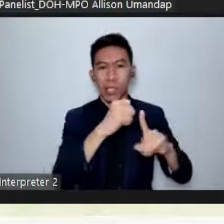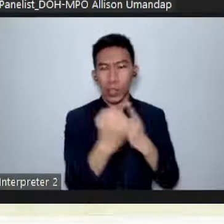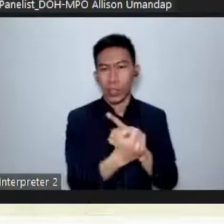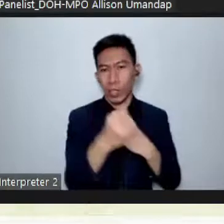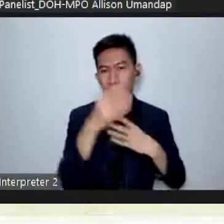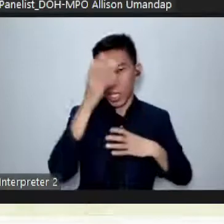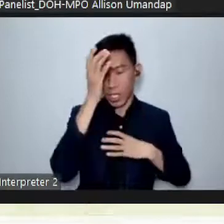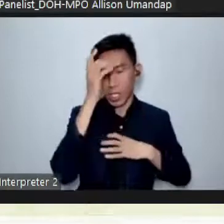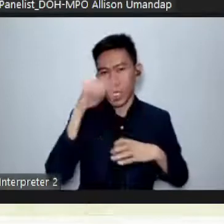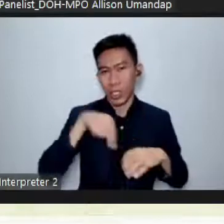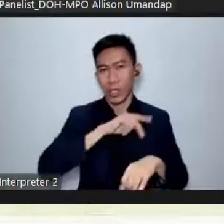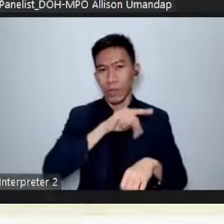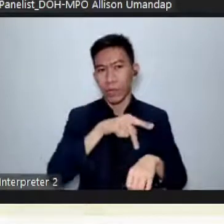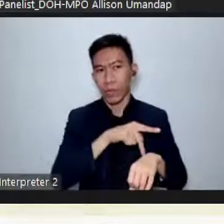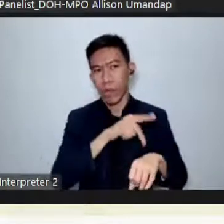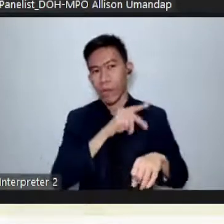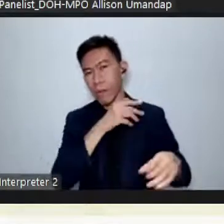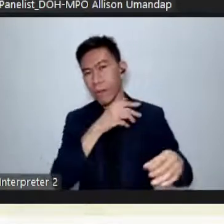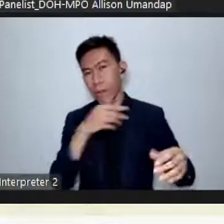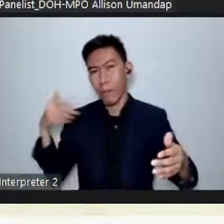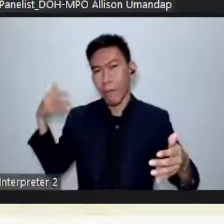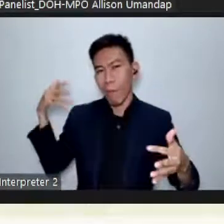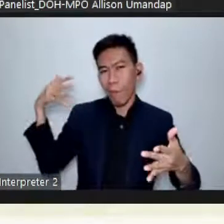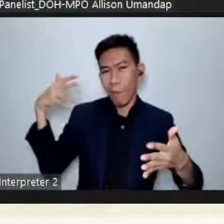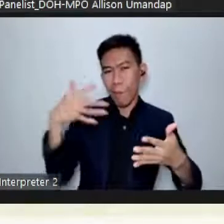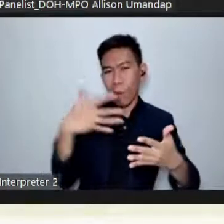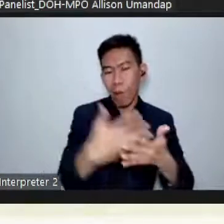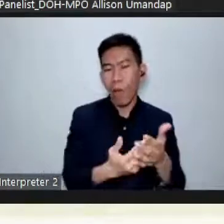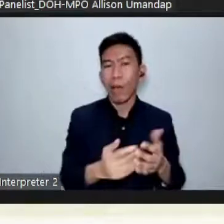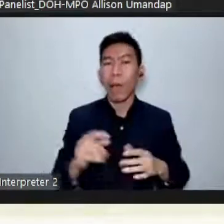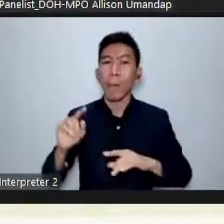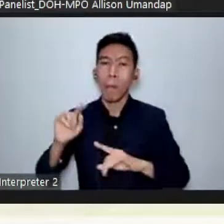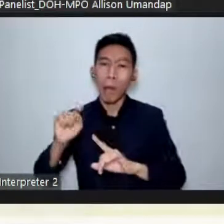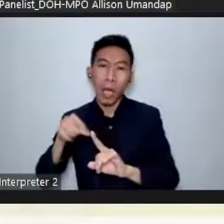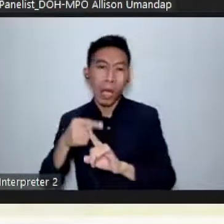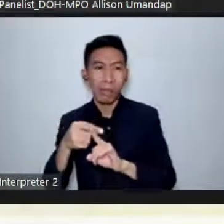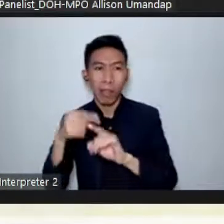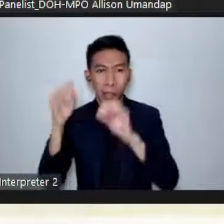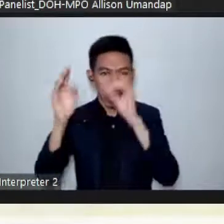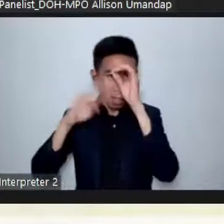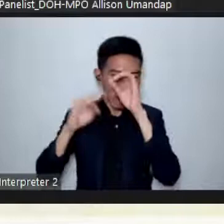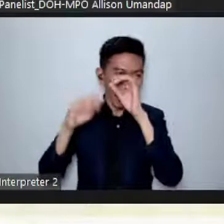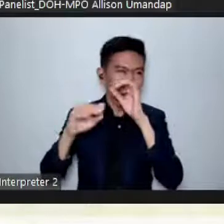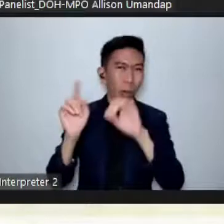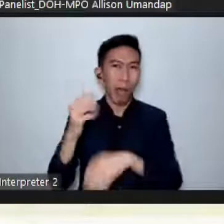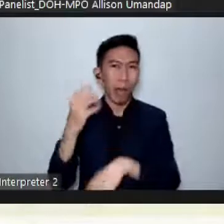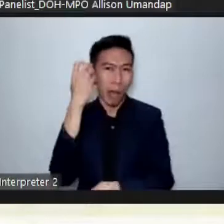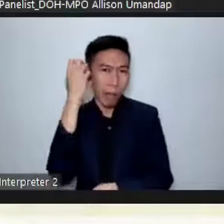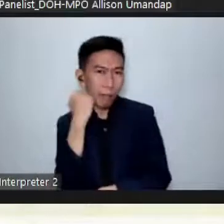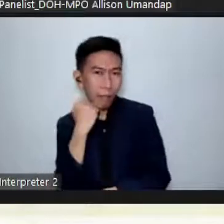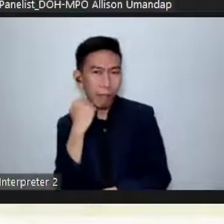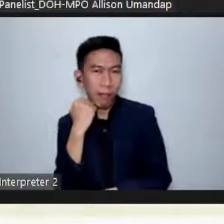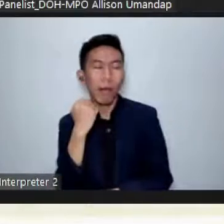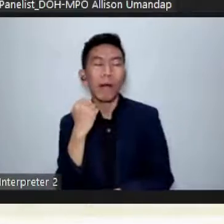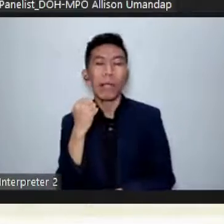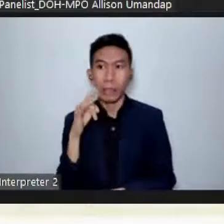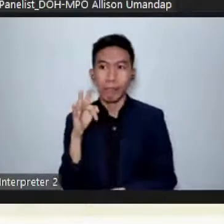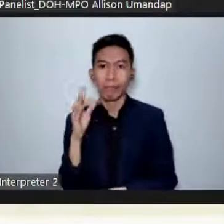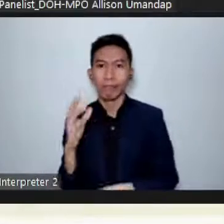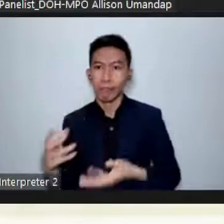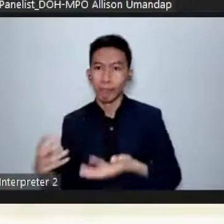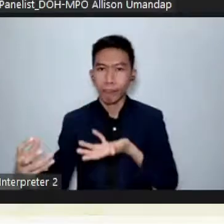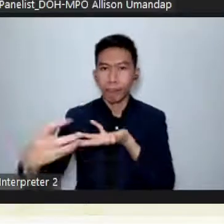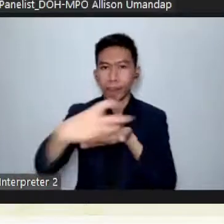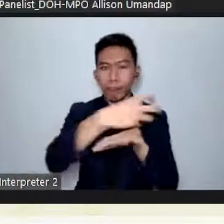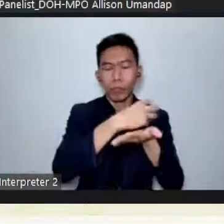will have across the years, and what gaps and weaknesses we can resolve. This will answer